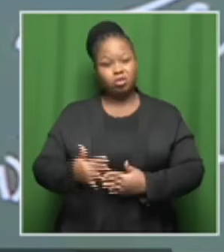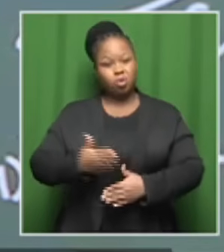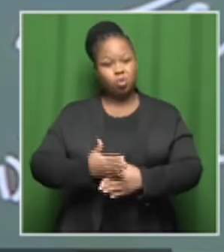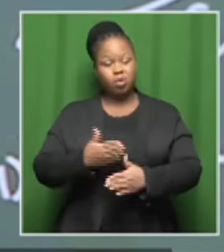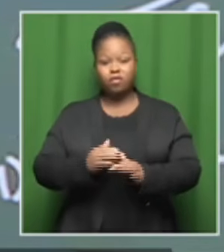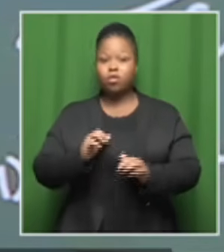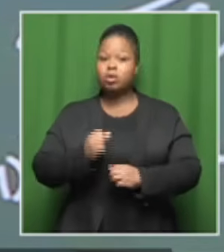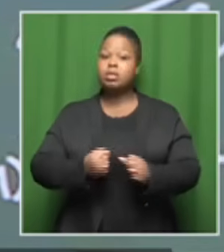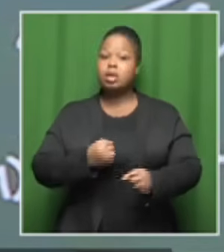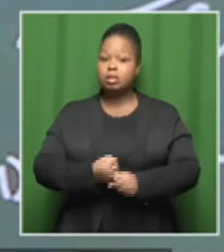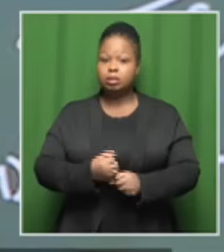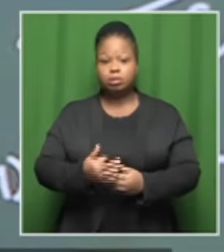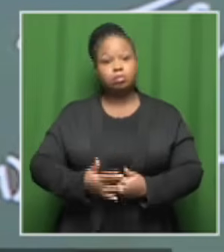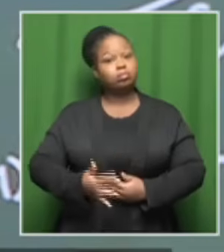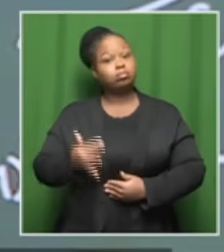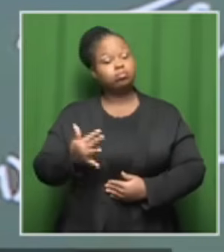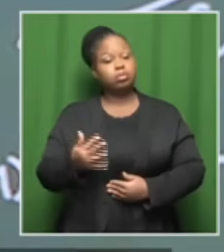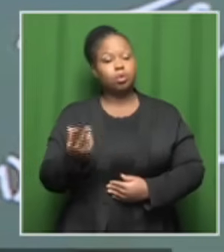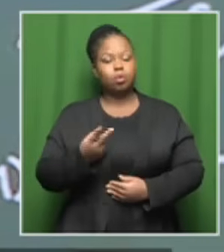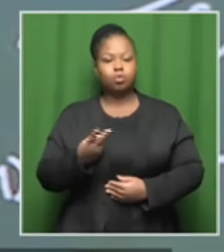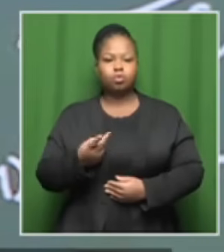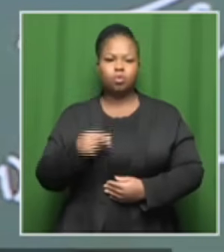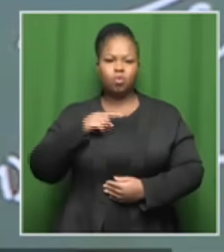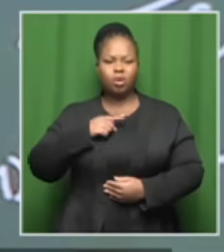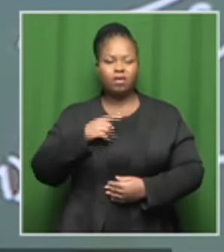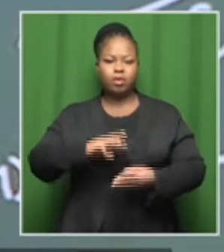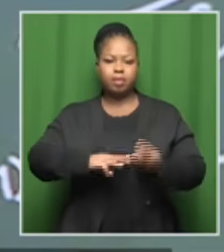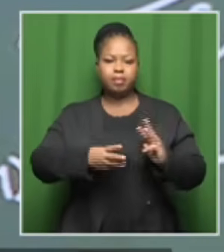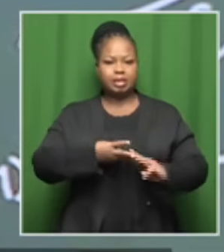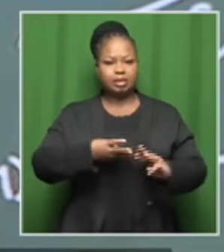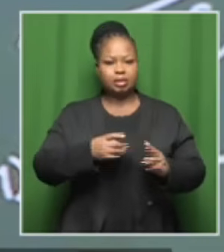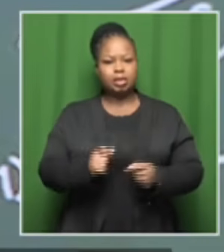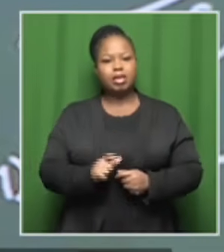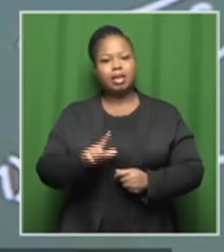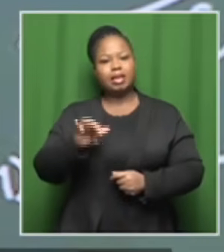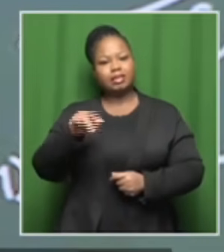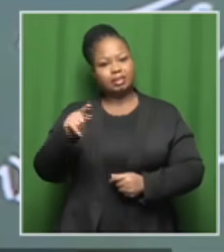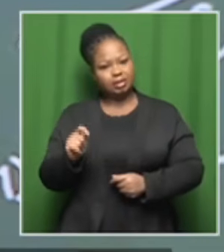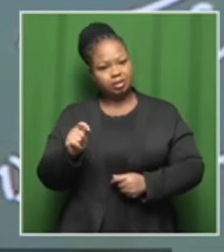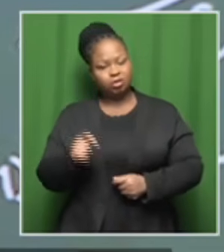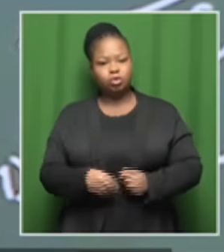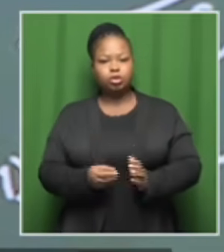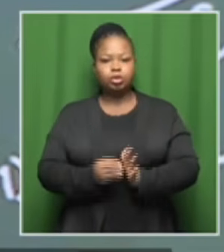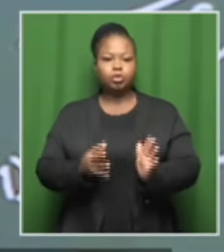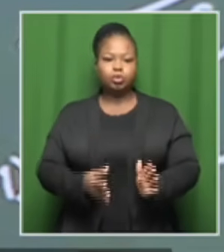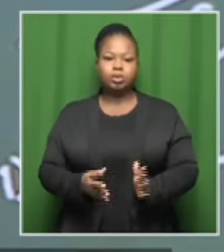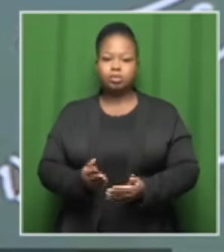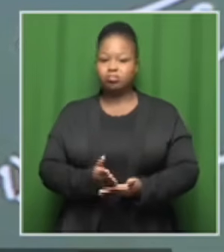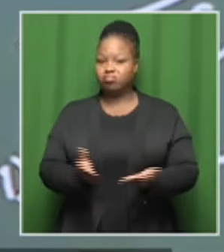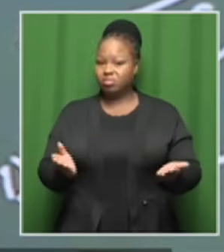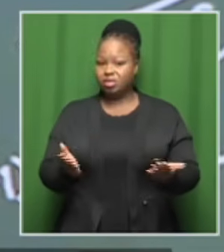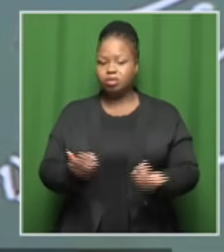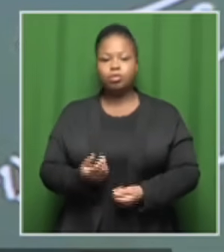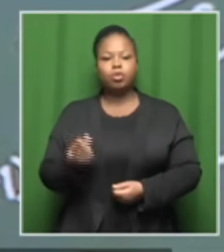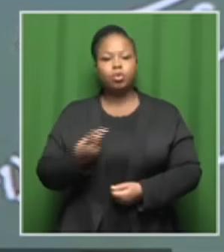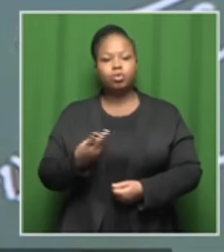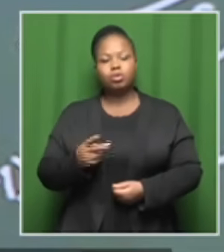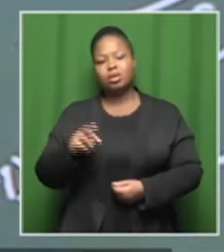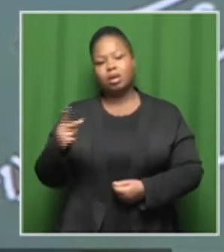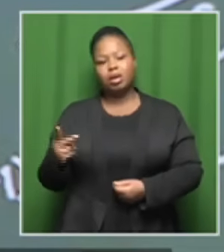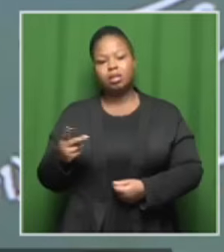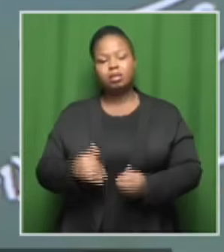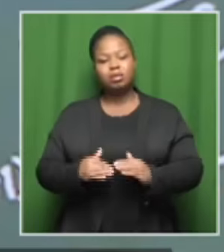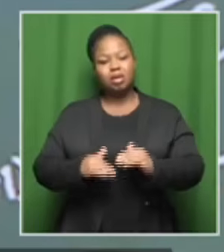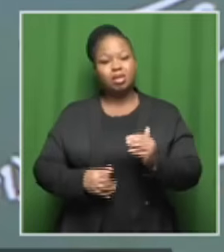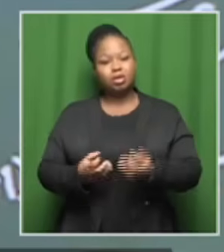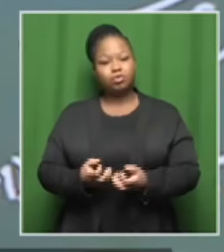workforce for years to come, with a sharp shift from mathematics to mathematics literacy among pupils, especially in